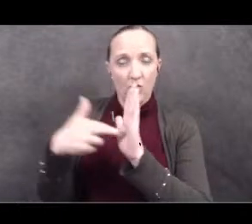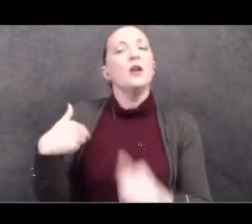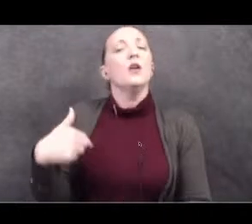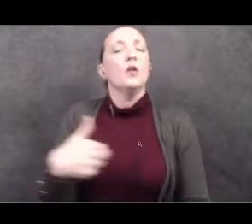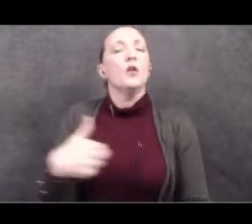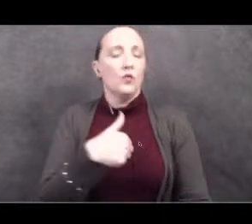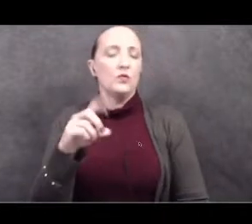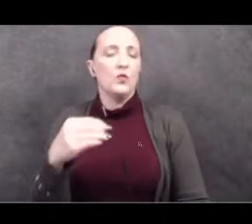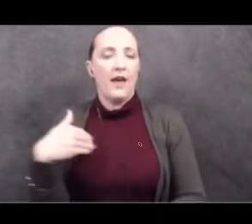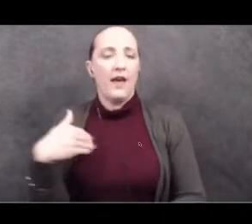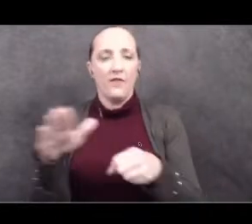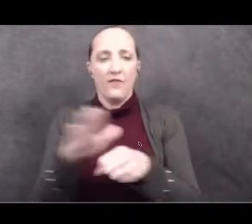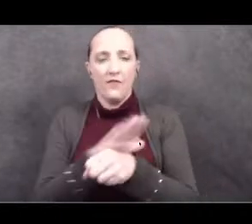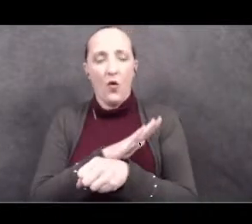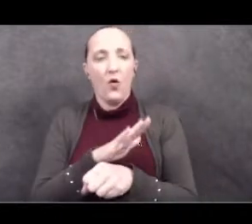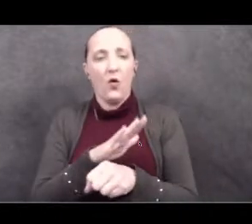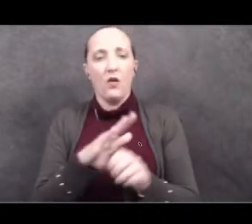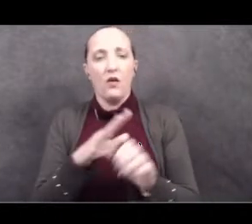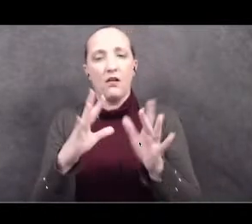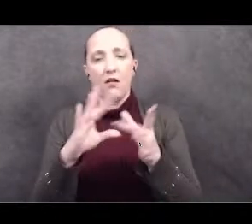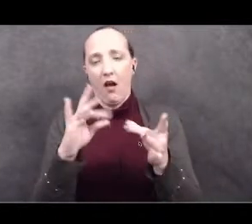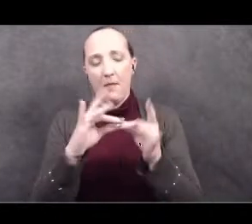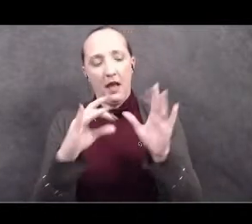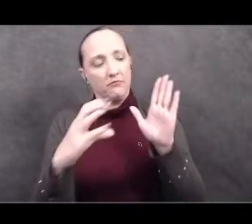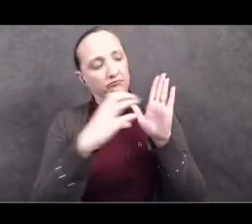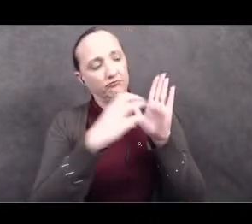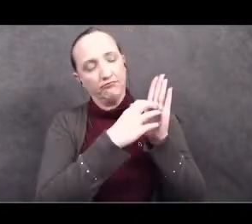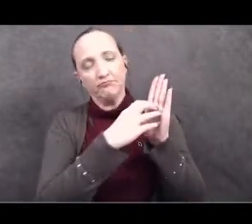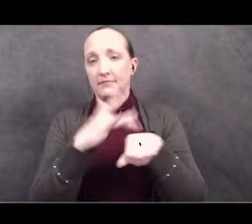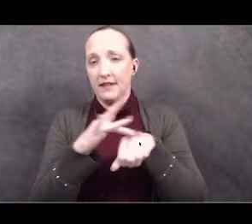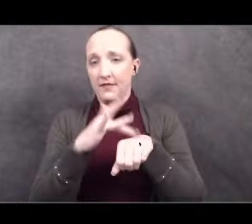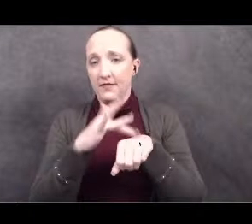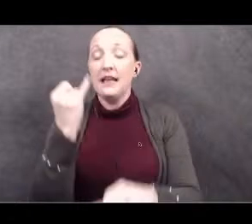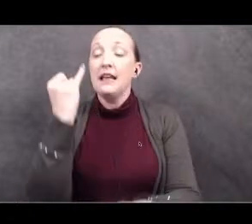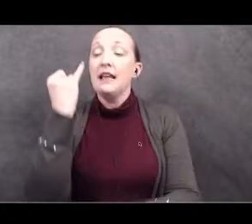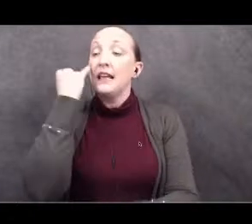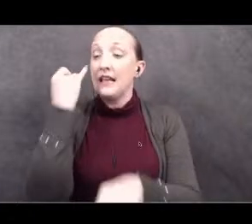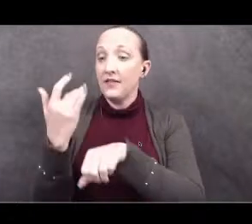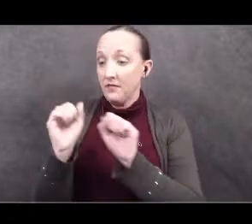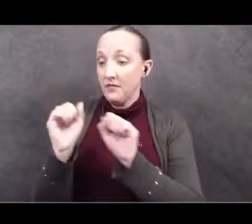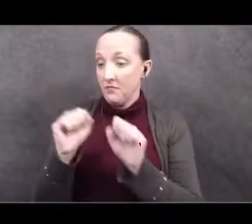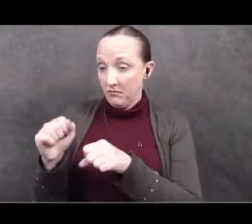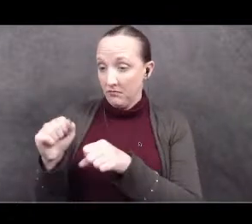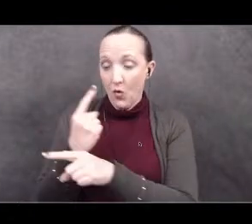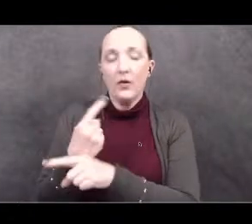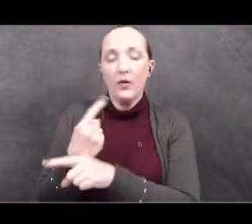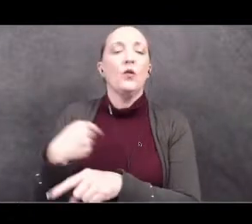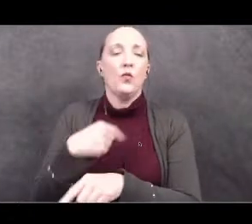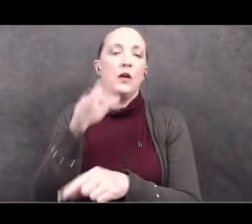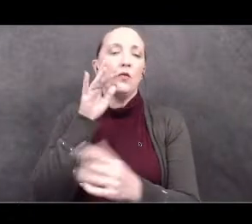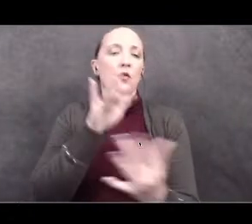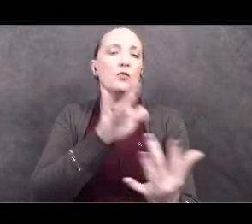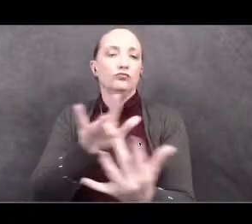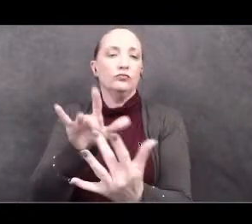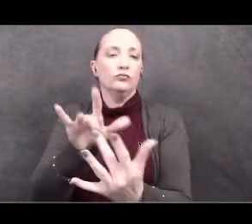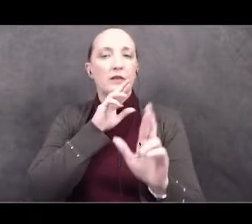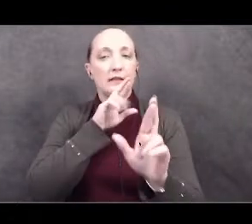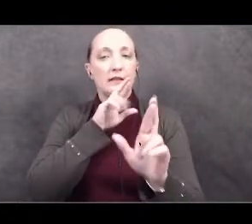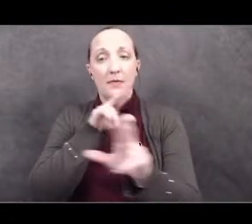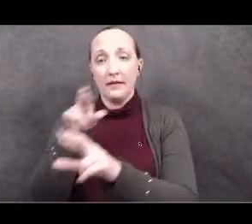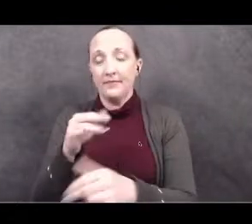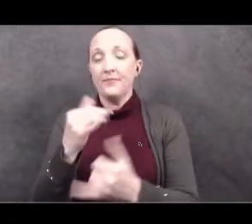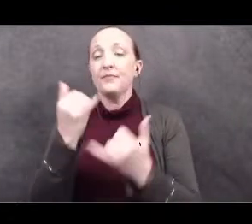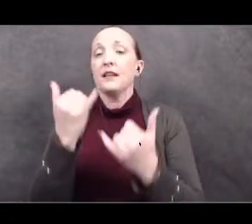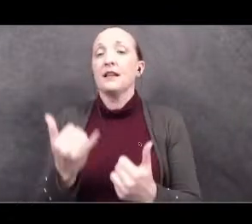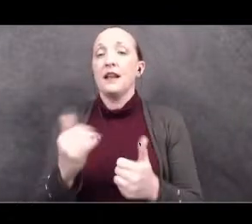when appropriate as always we will have staff reach back out and respond so with that I'll turn it over to miss Medina thank you